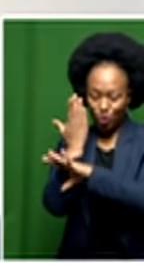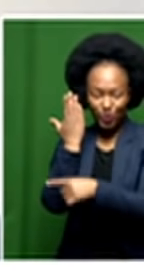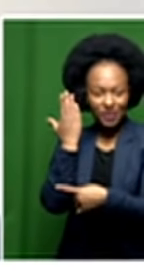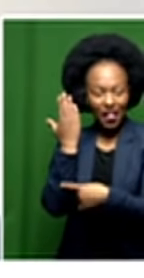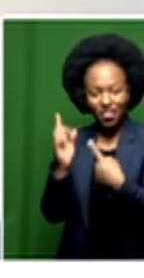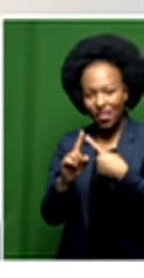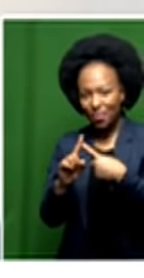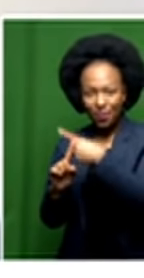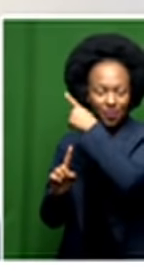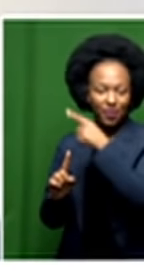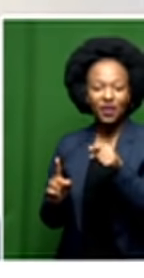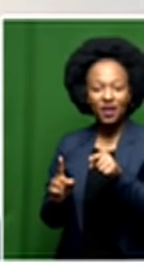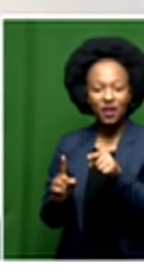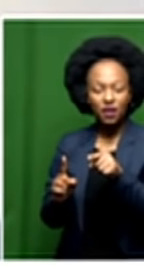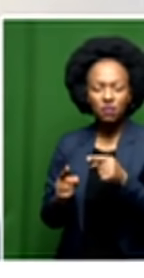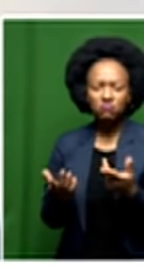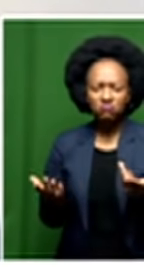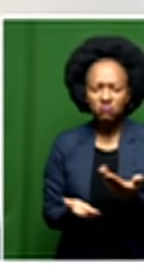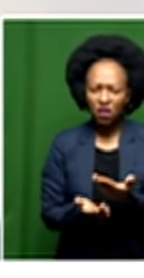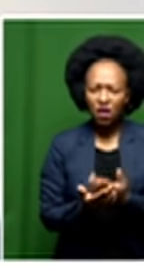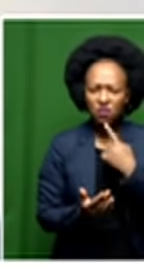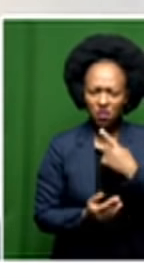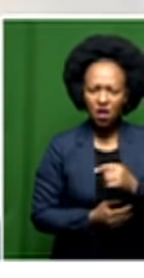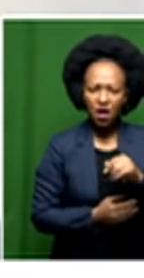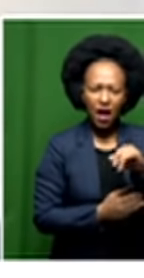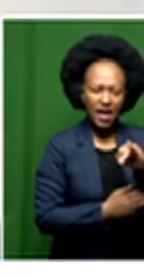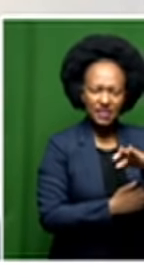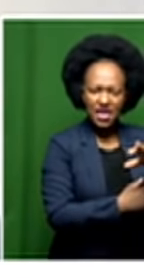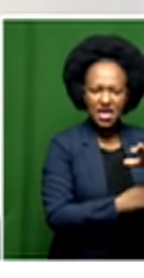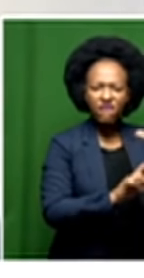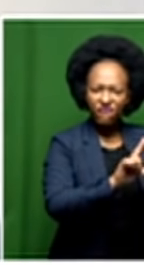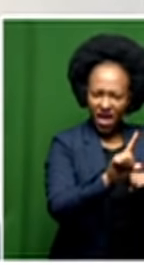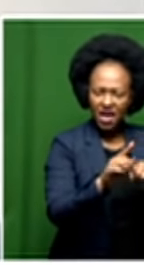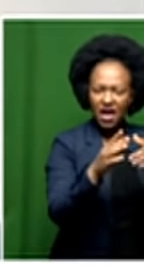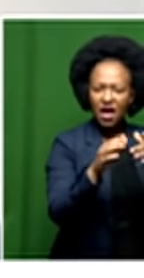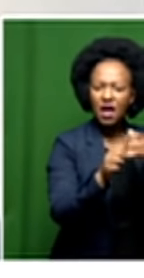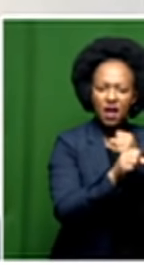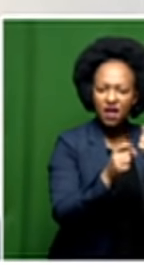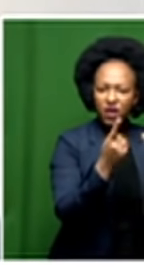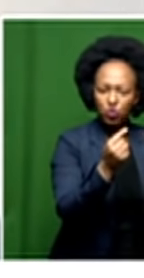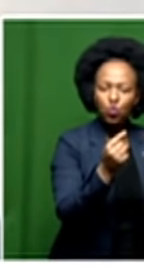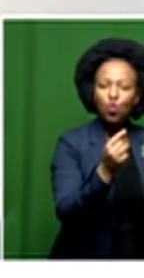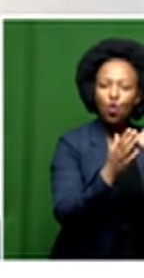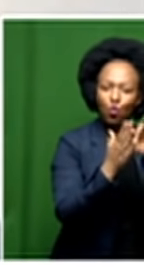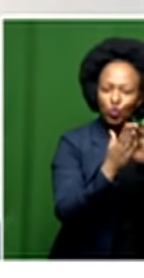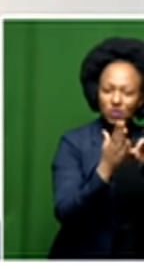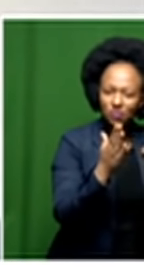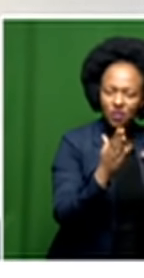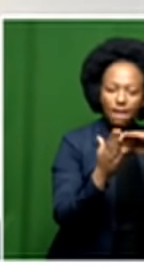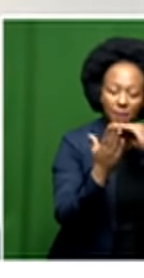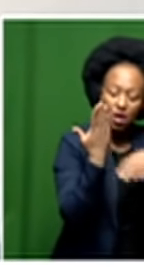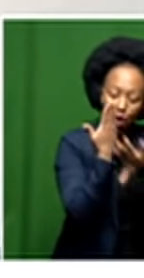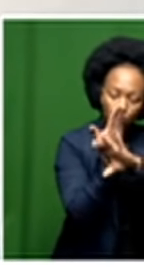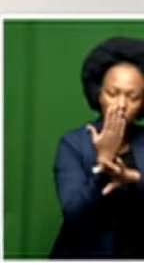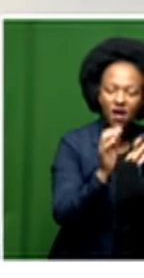Constitution. But they can say that the IEC's failure to conduct the election is an unconstitutional failure, and